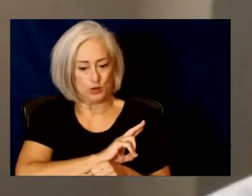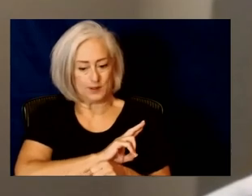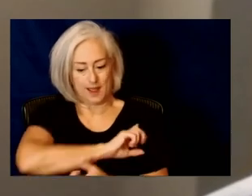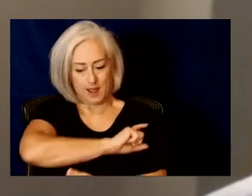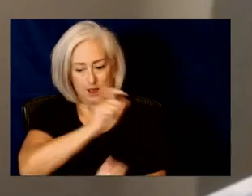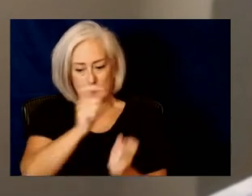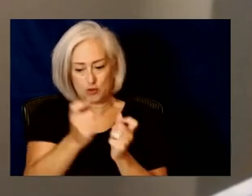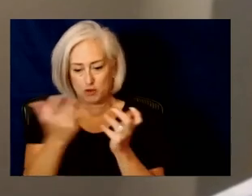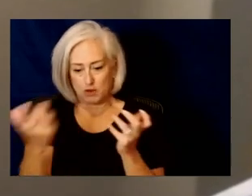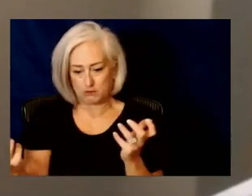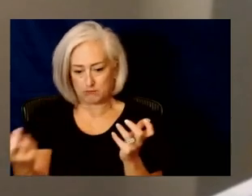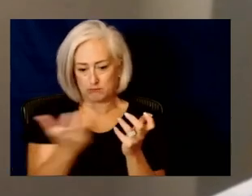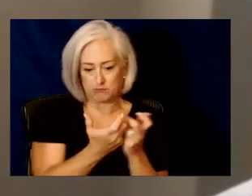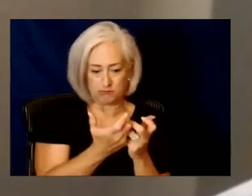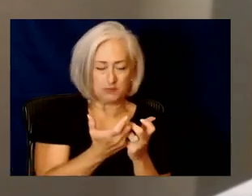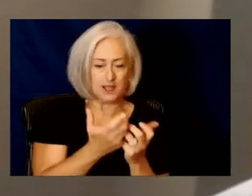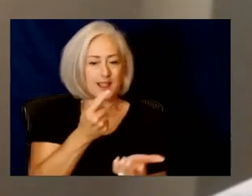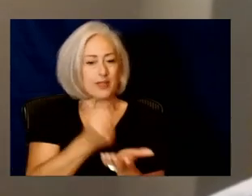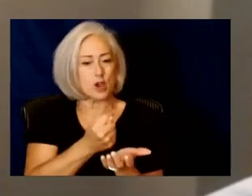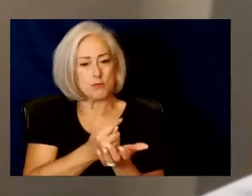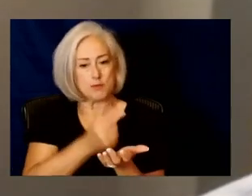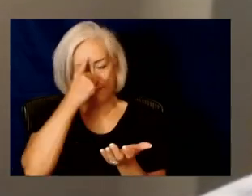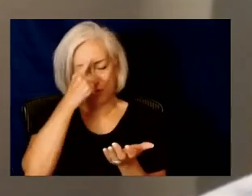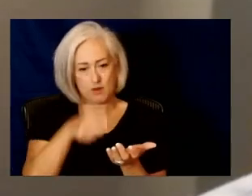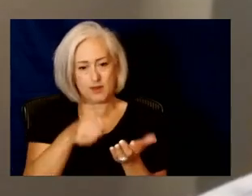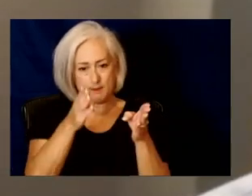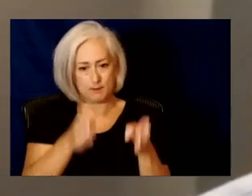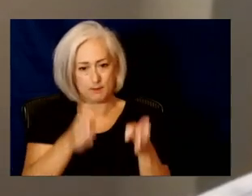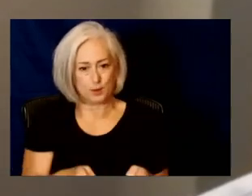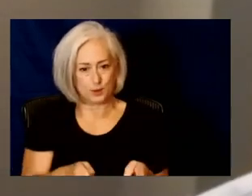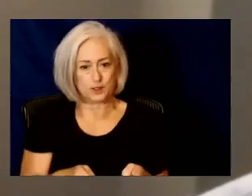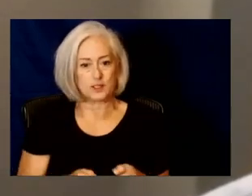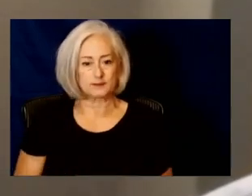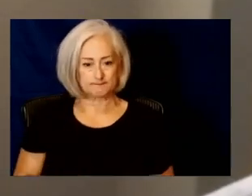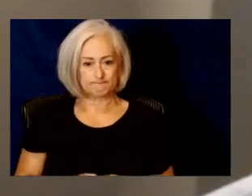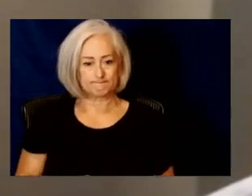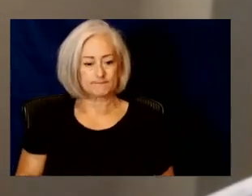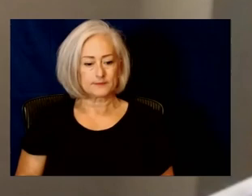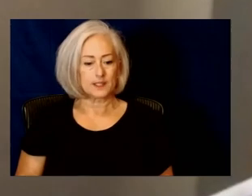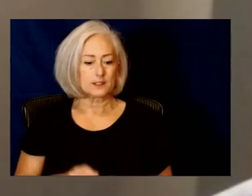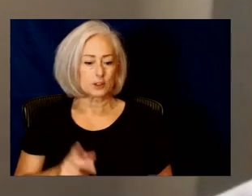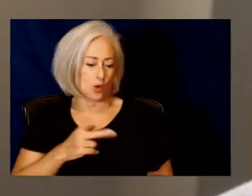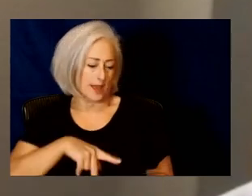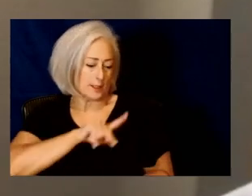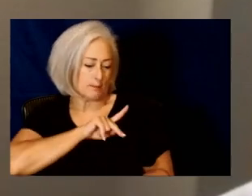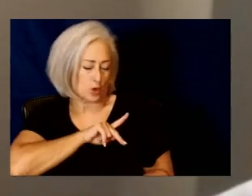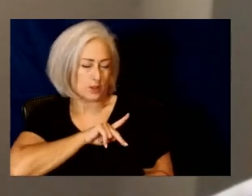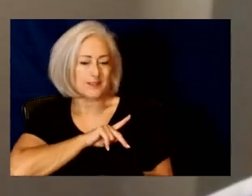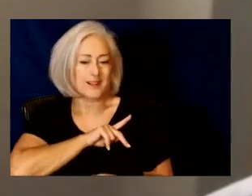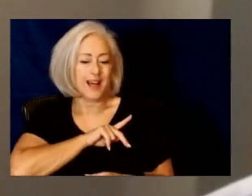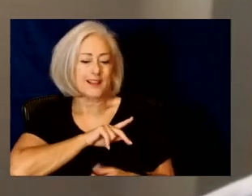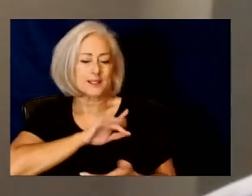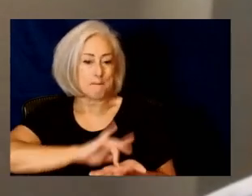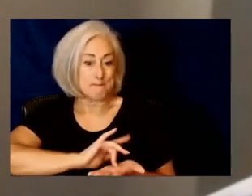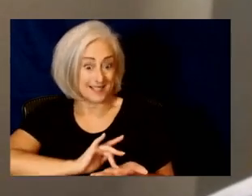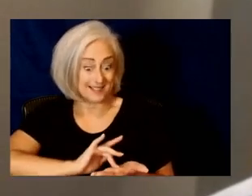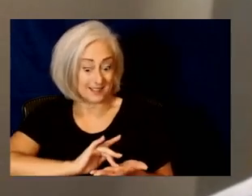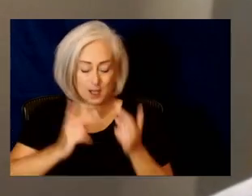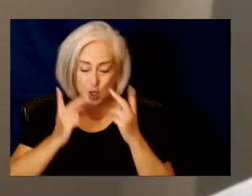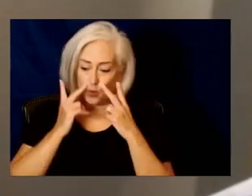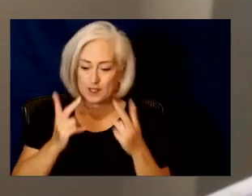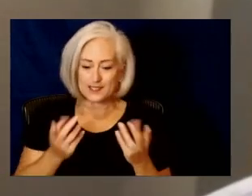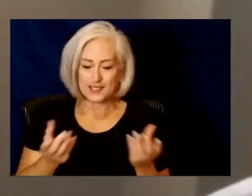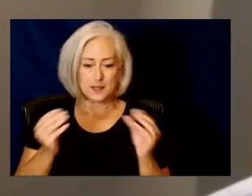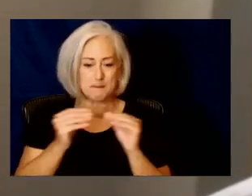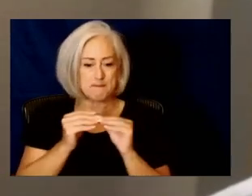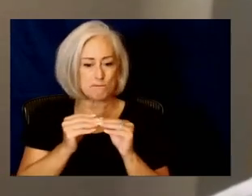specific therapy for that individual, so-called personalized medicine. And we continue to see advancements in personalized